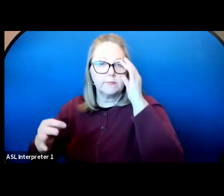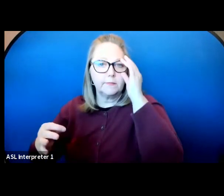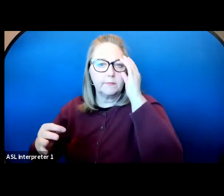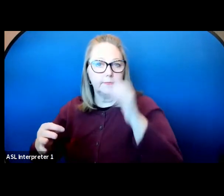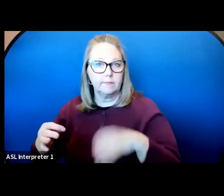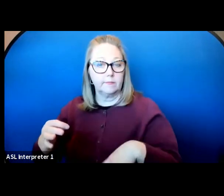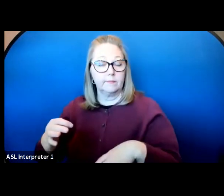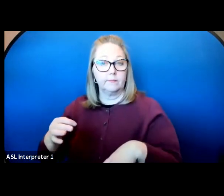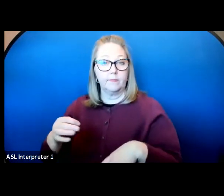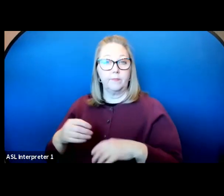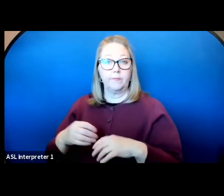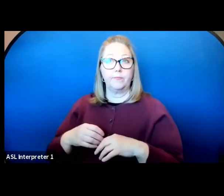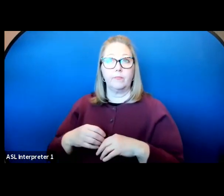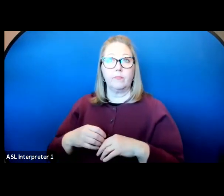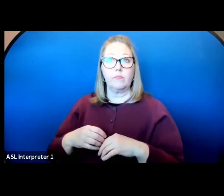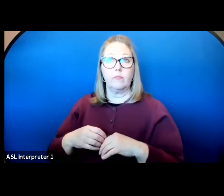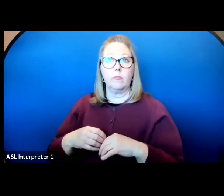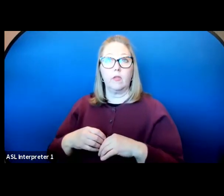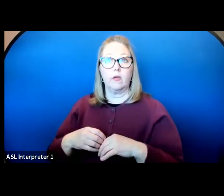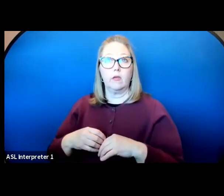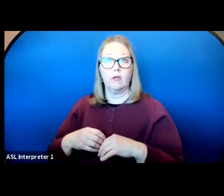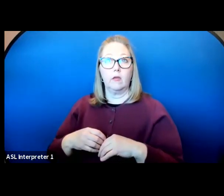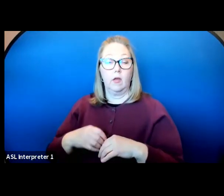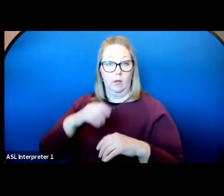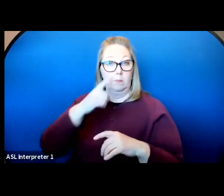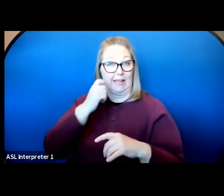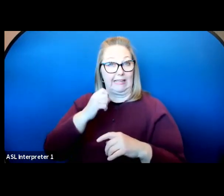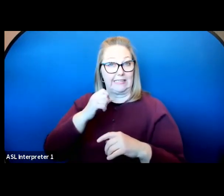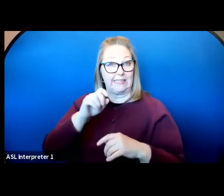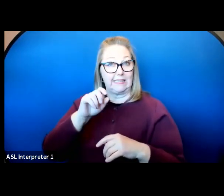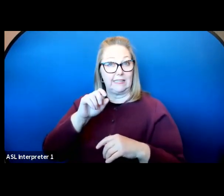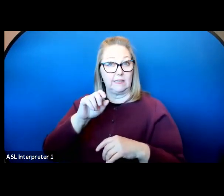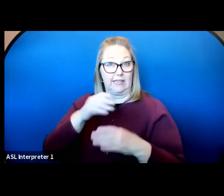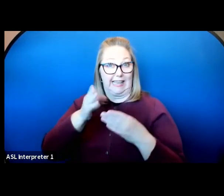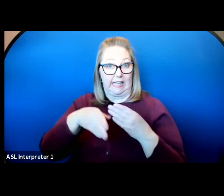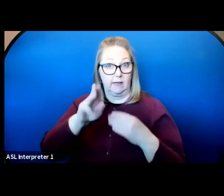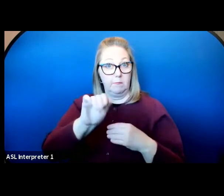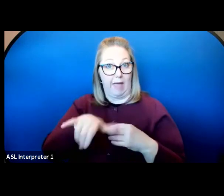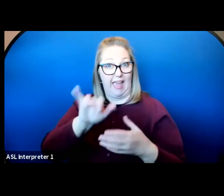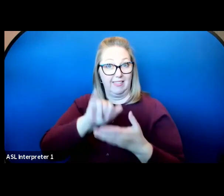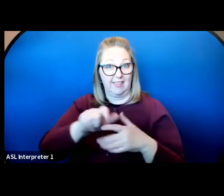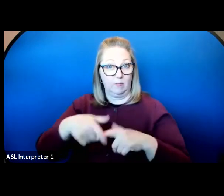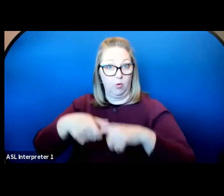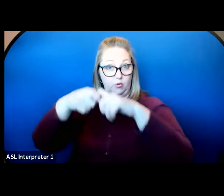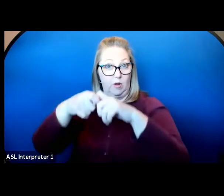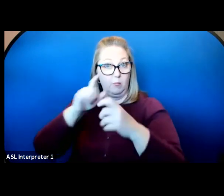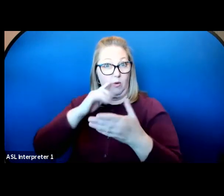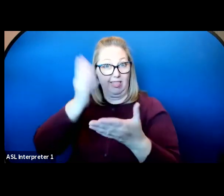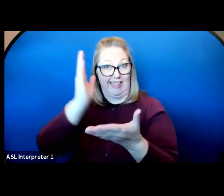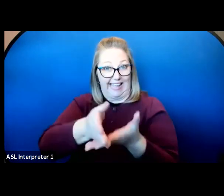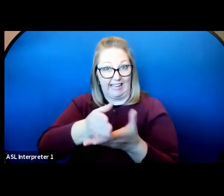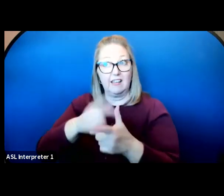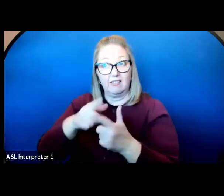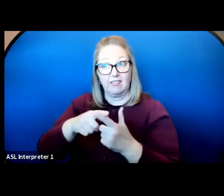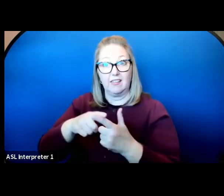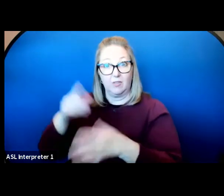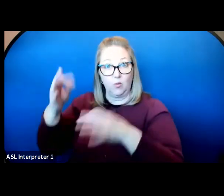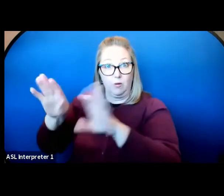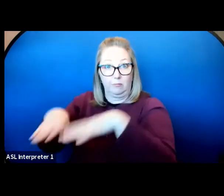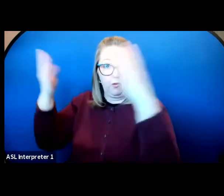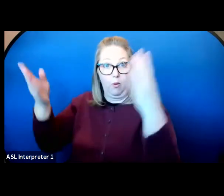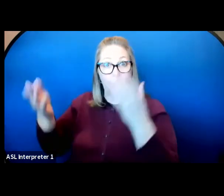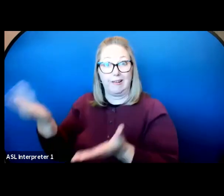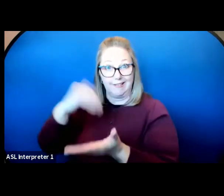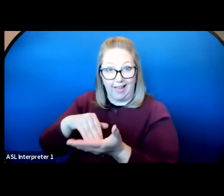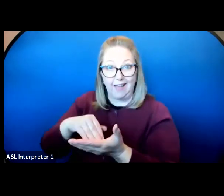this latest moratorium ends at the end of May. So again, Home Means Nevada is more than grateful